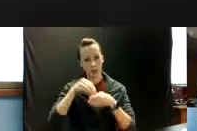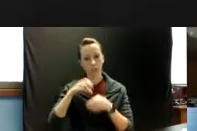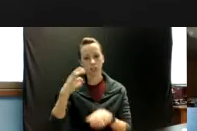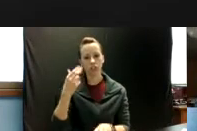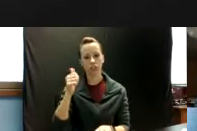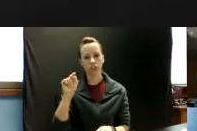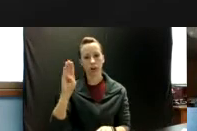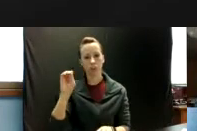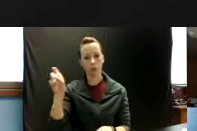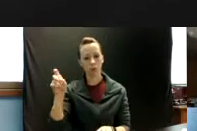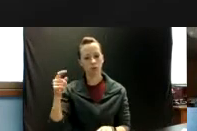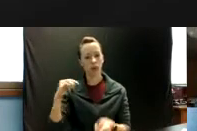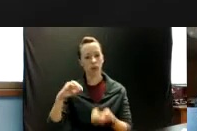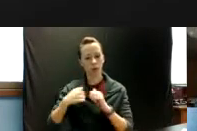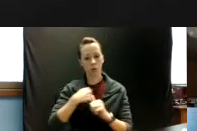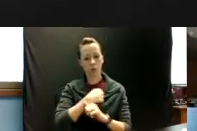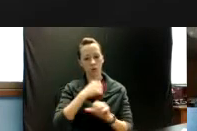stigma?